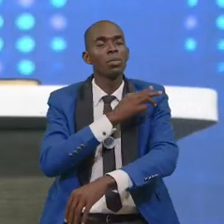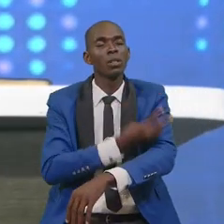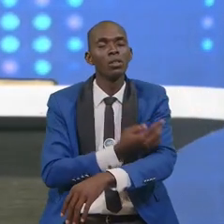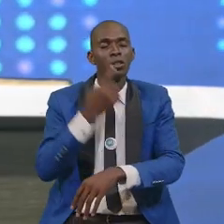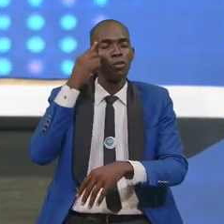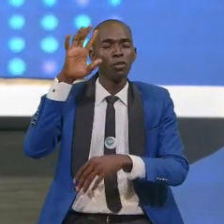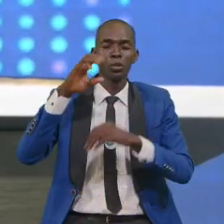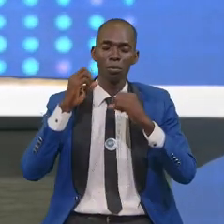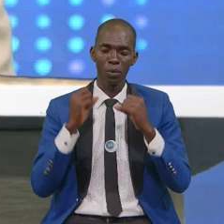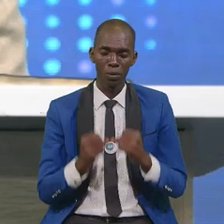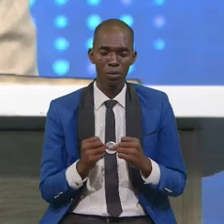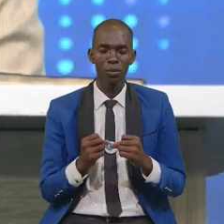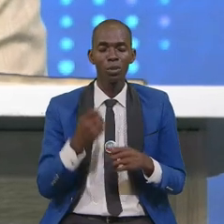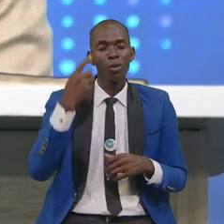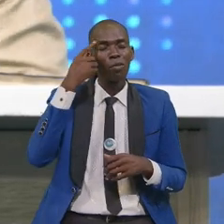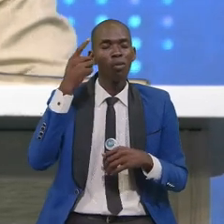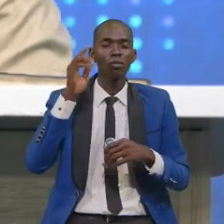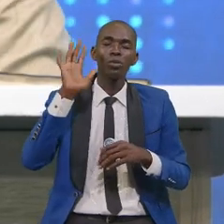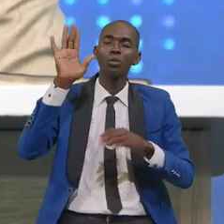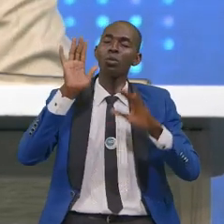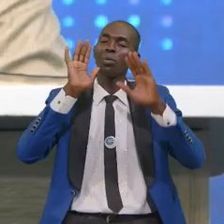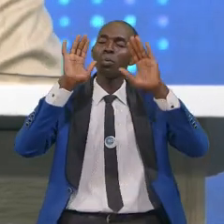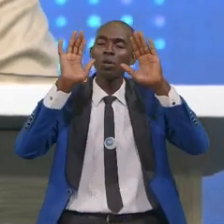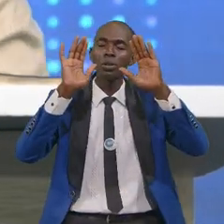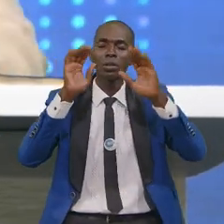power, for the wonders, and for the